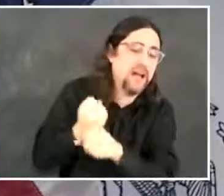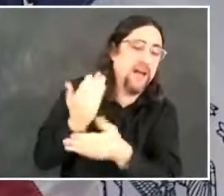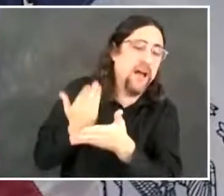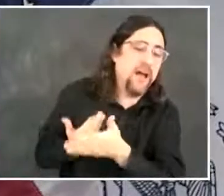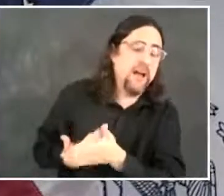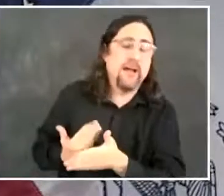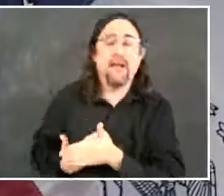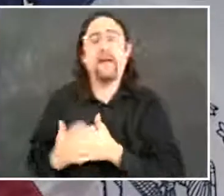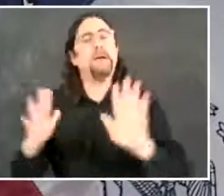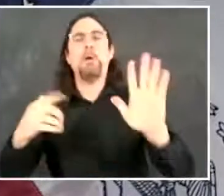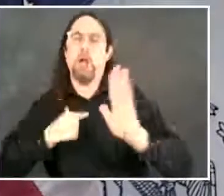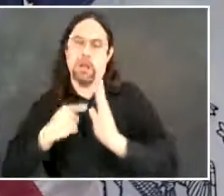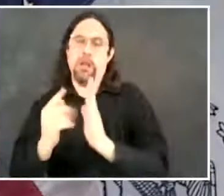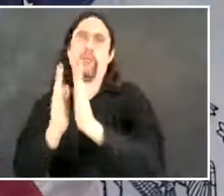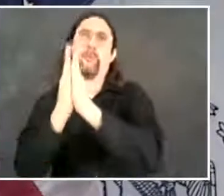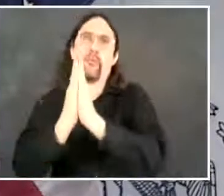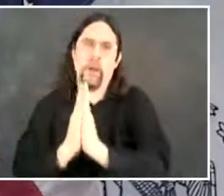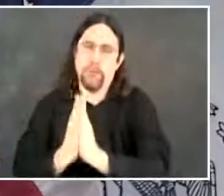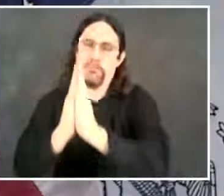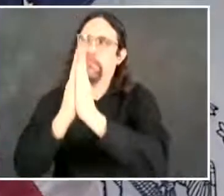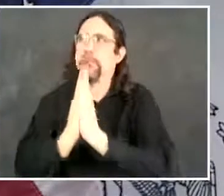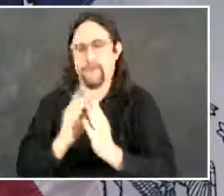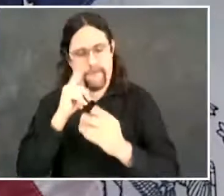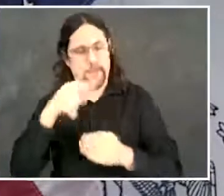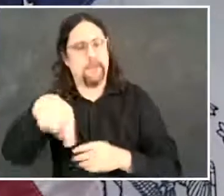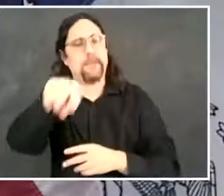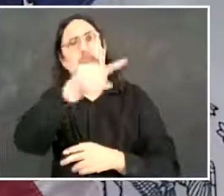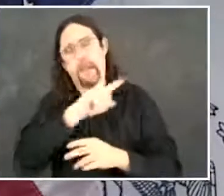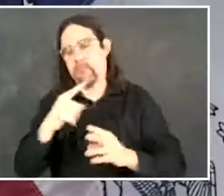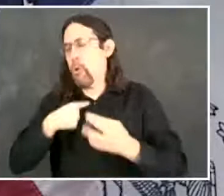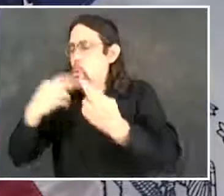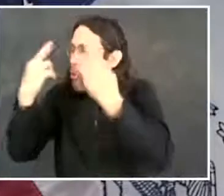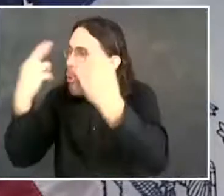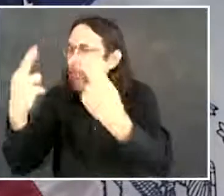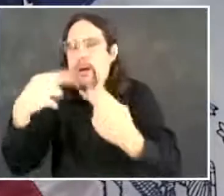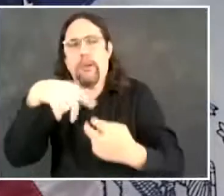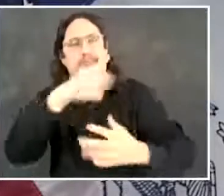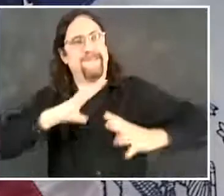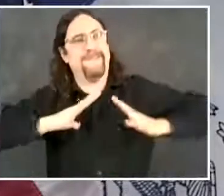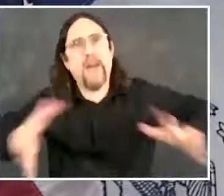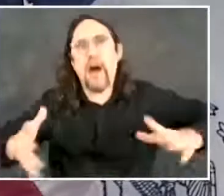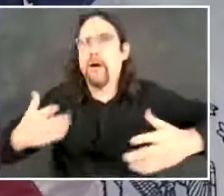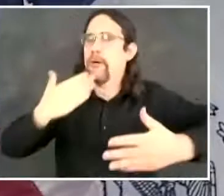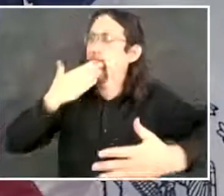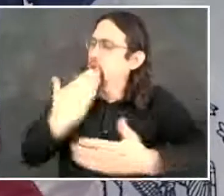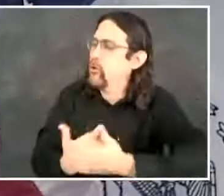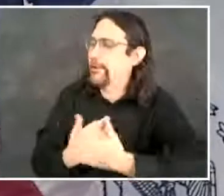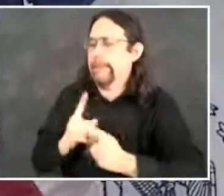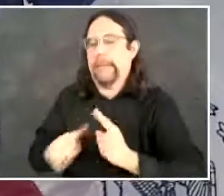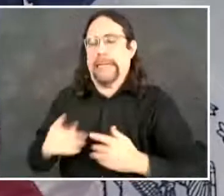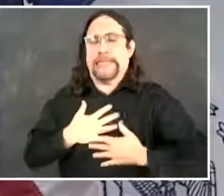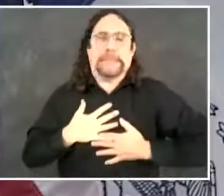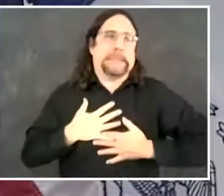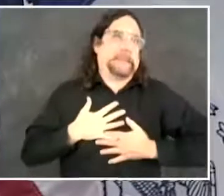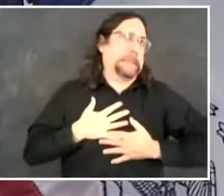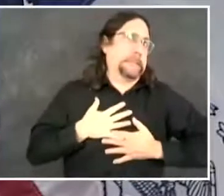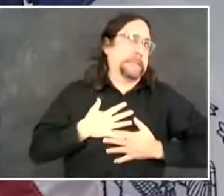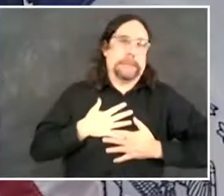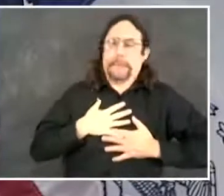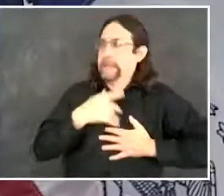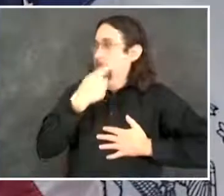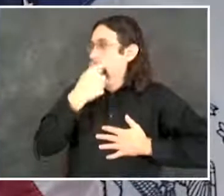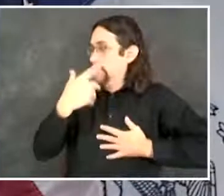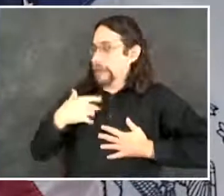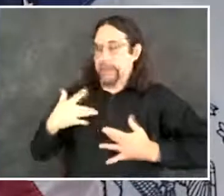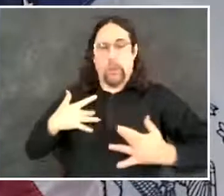to people's health and that distinct possibility of the disease reasserting itself.